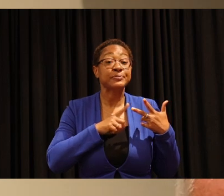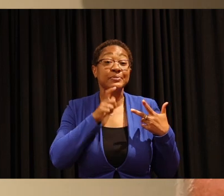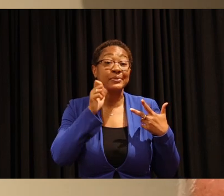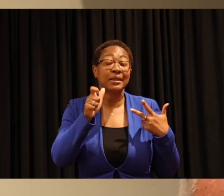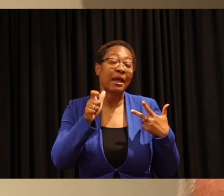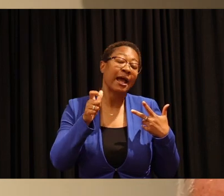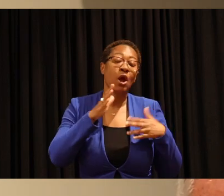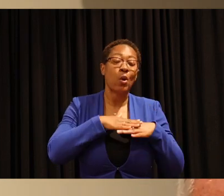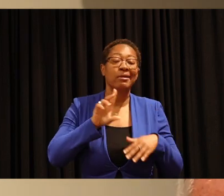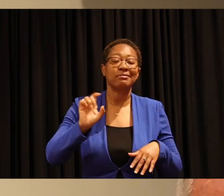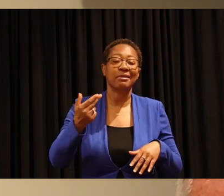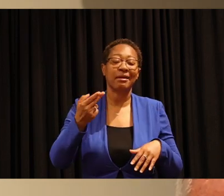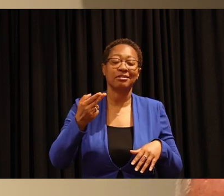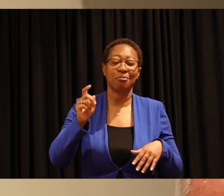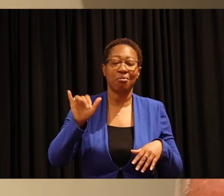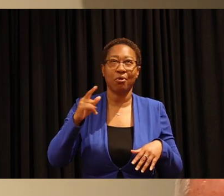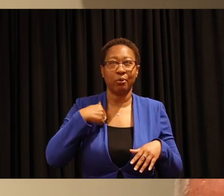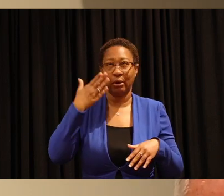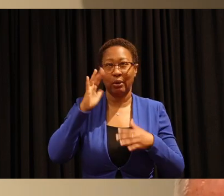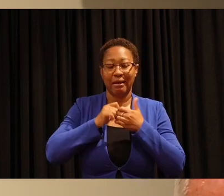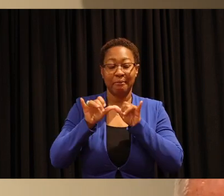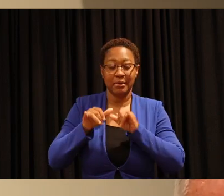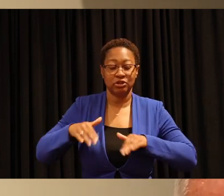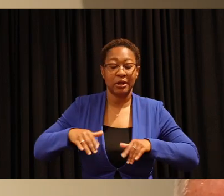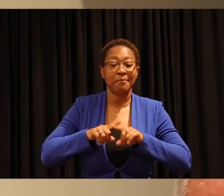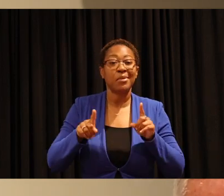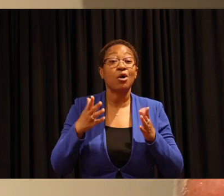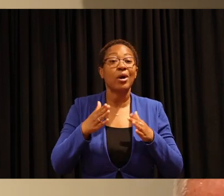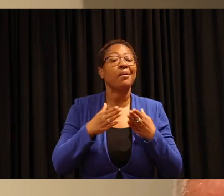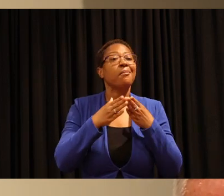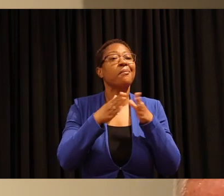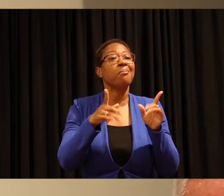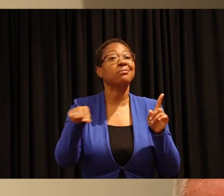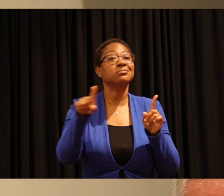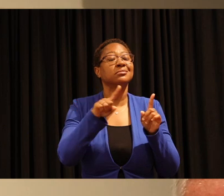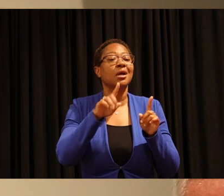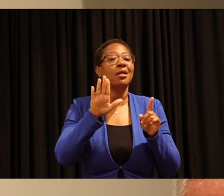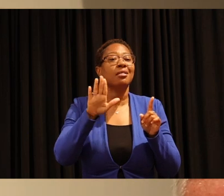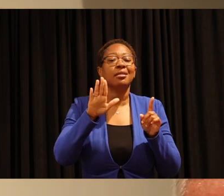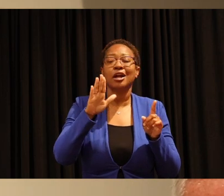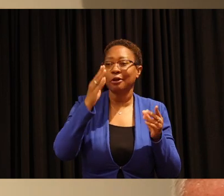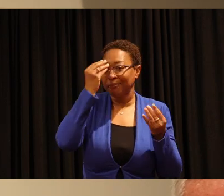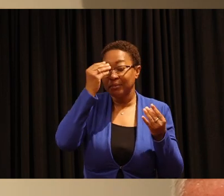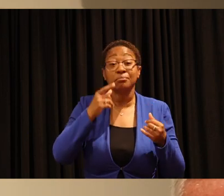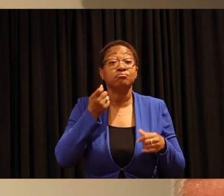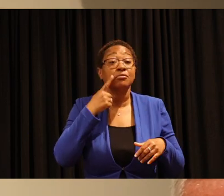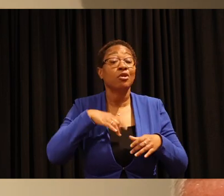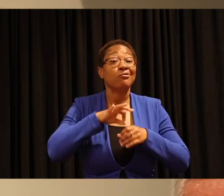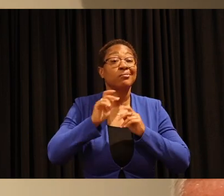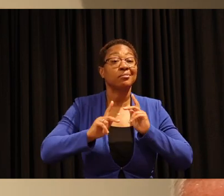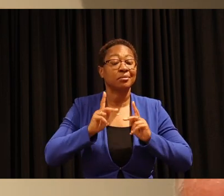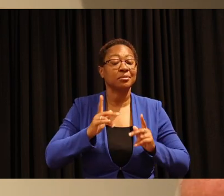not necessarily on our dashboard and we can't figure out how to measure yet is public sentiment. Because the voting population by and large